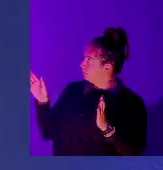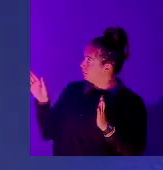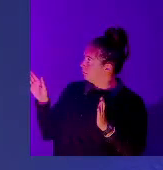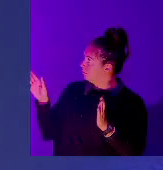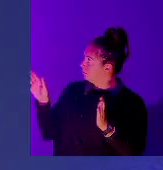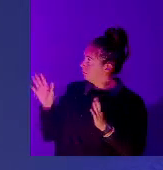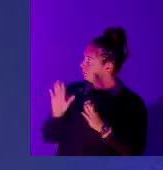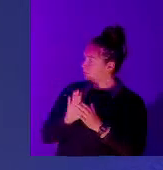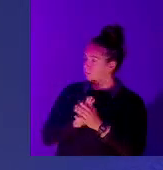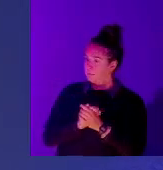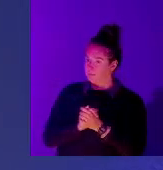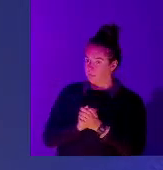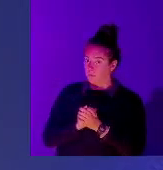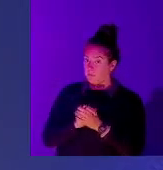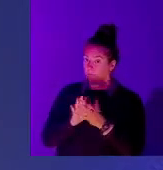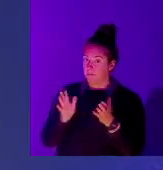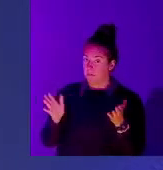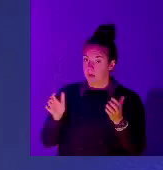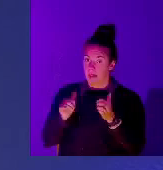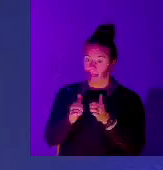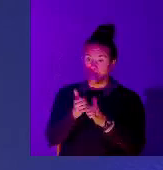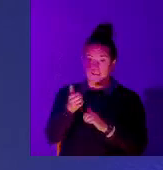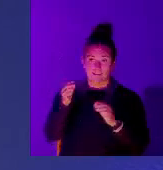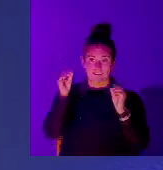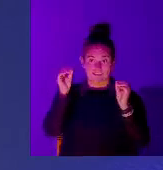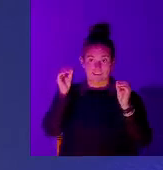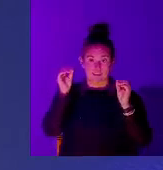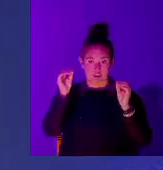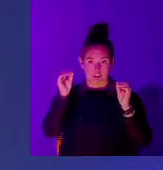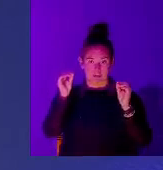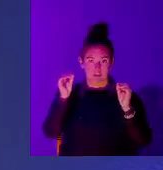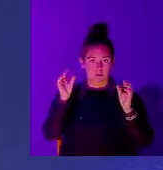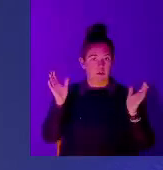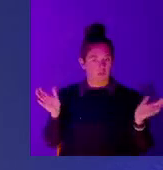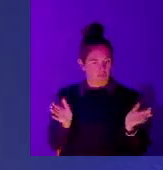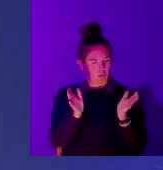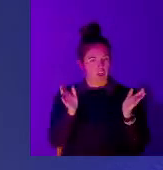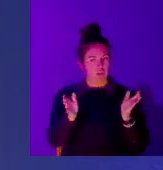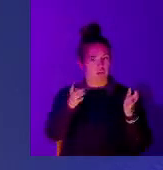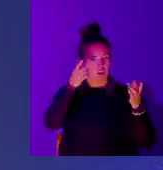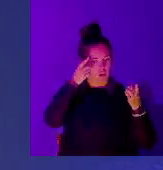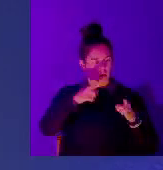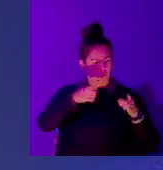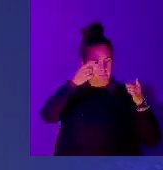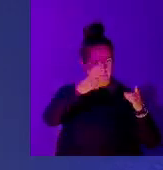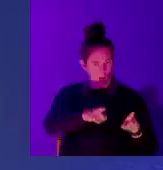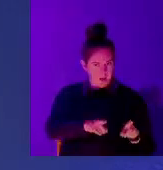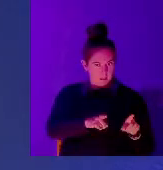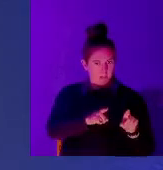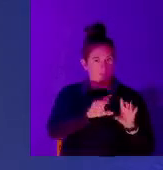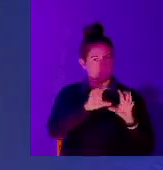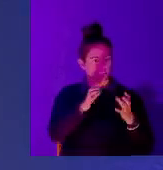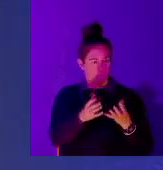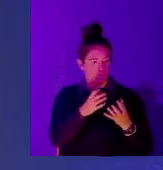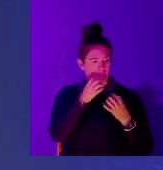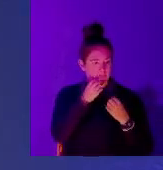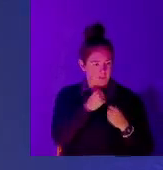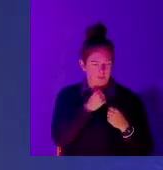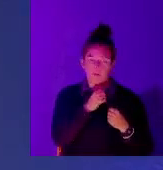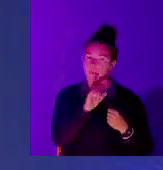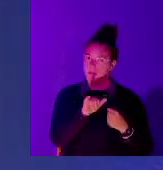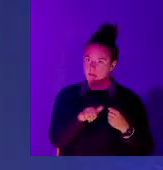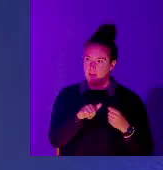Any teaching which encourages compromise with worldly values as a way to attract the lost to Jesus